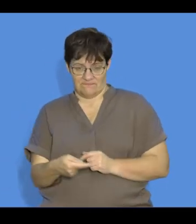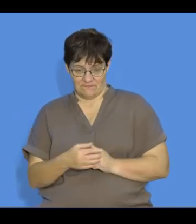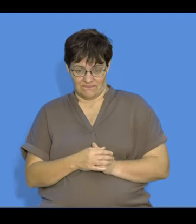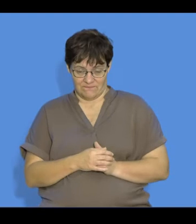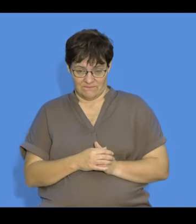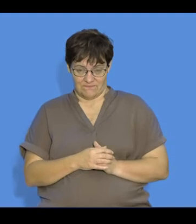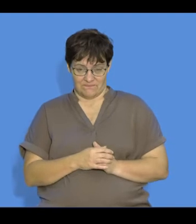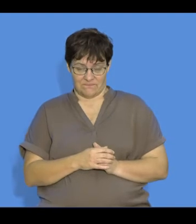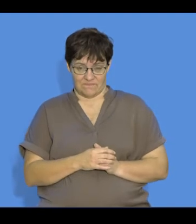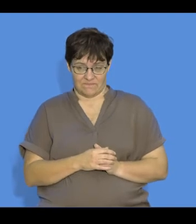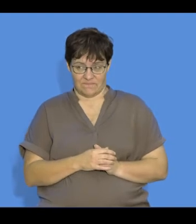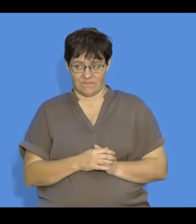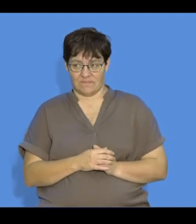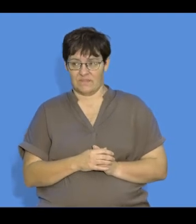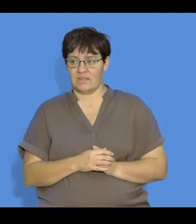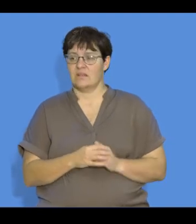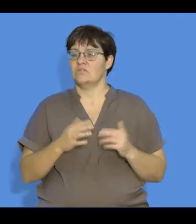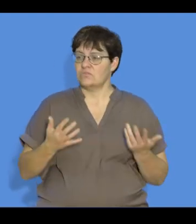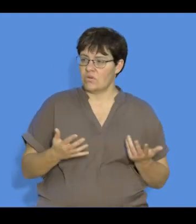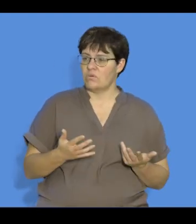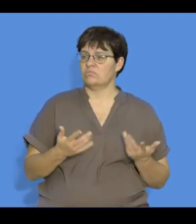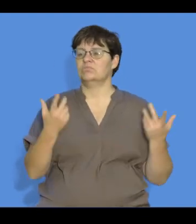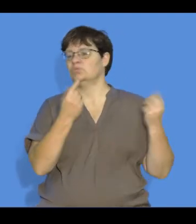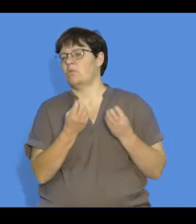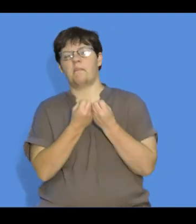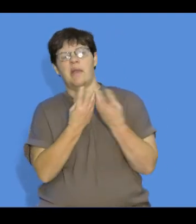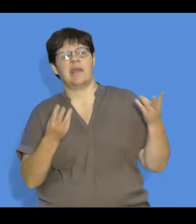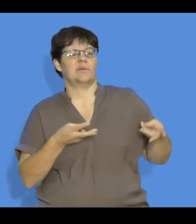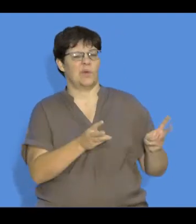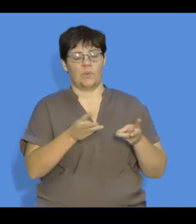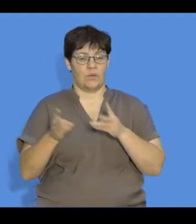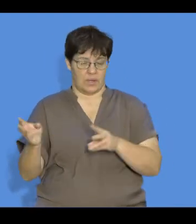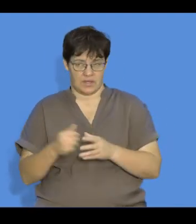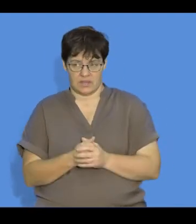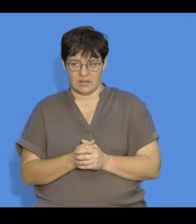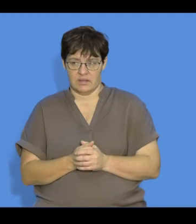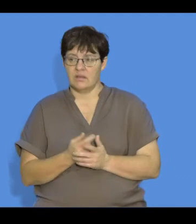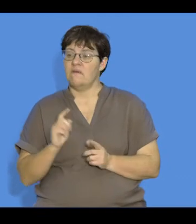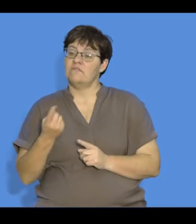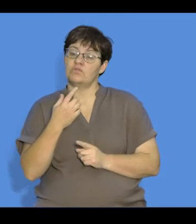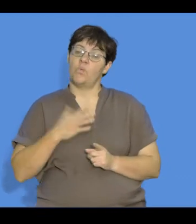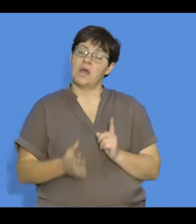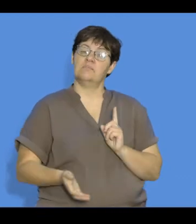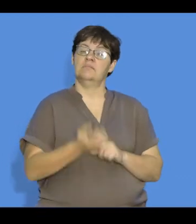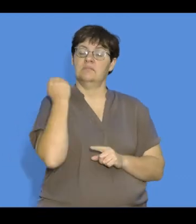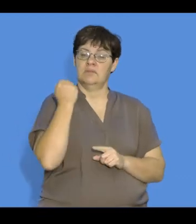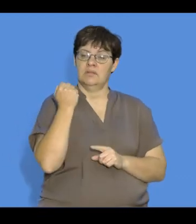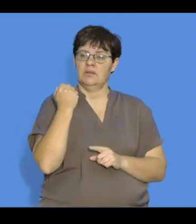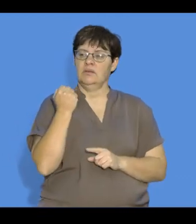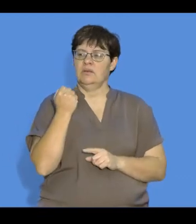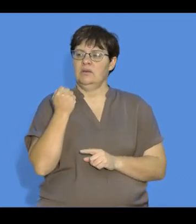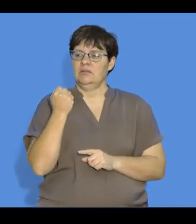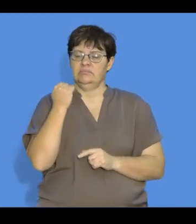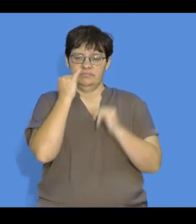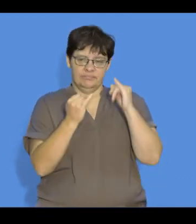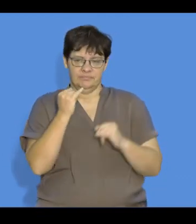ohm. Okay, so we can do this in many ways. We can first determine the voltage across the 11 ohms.